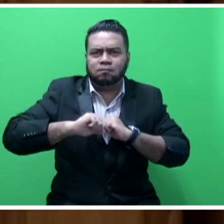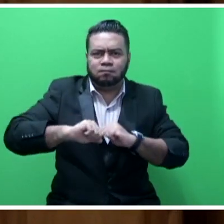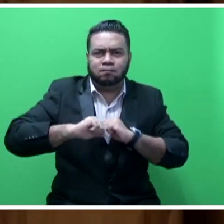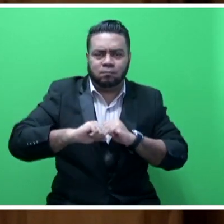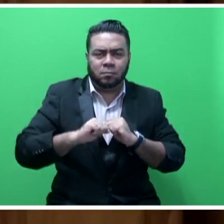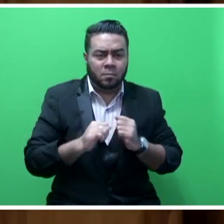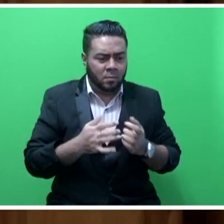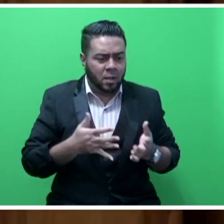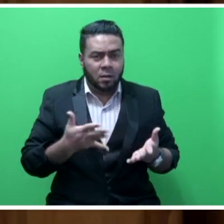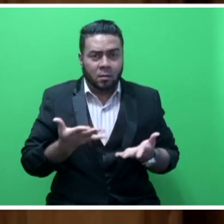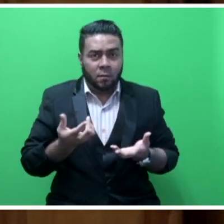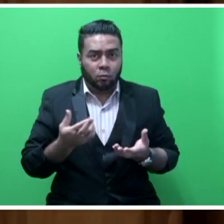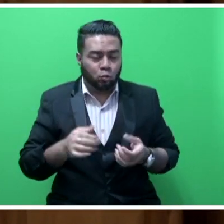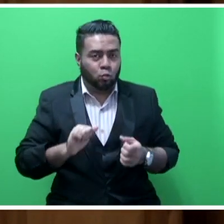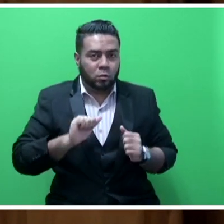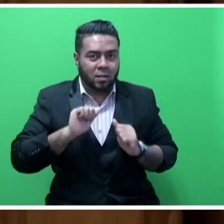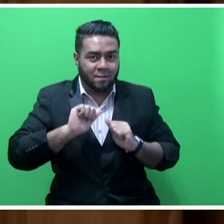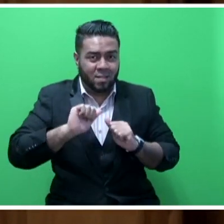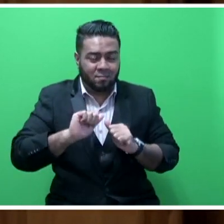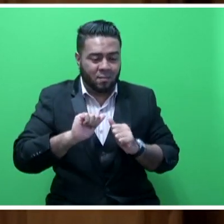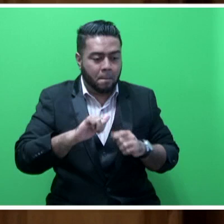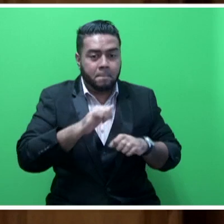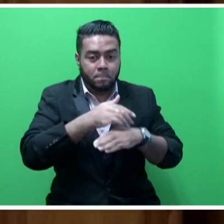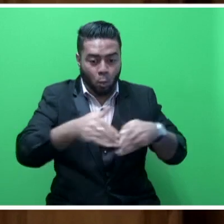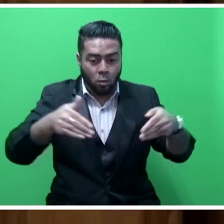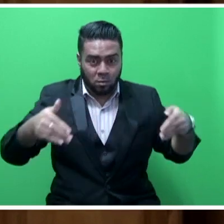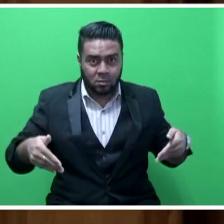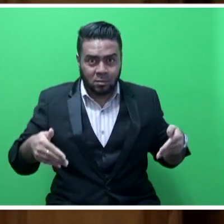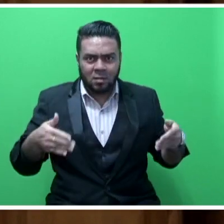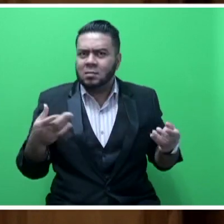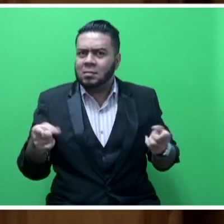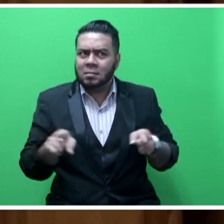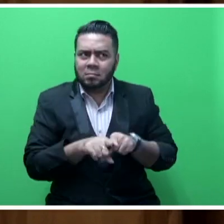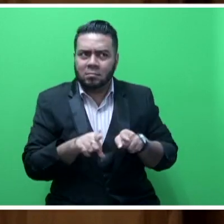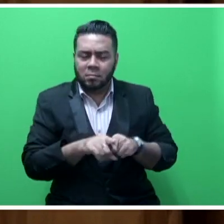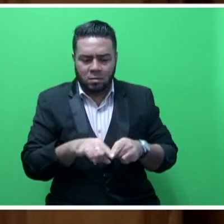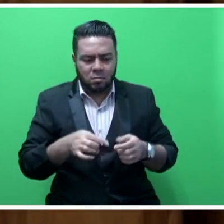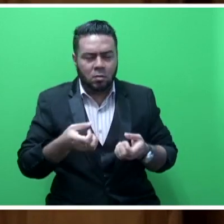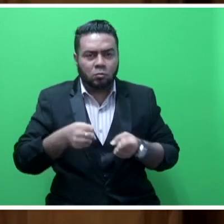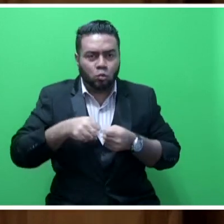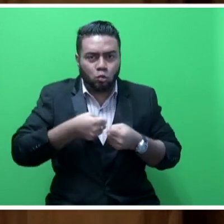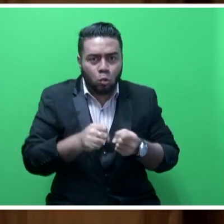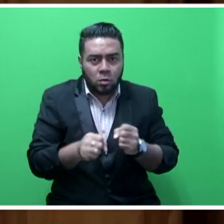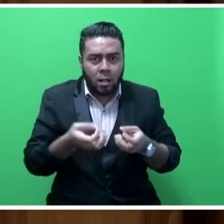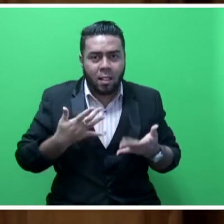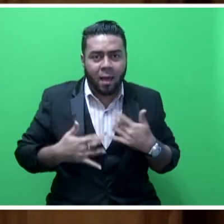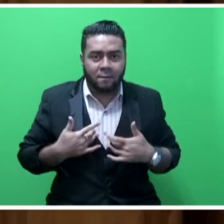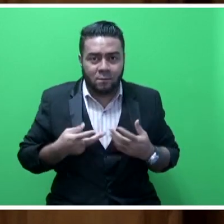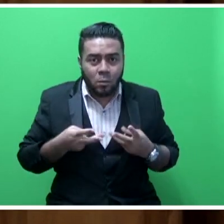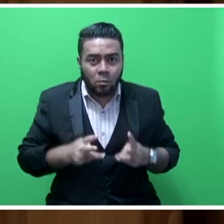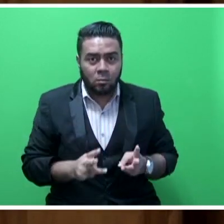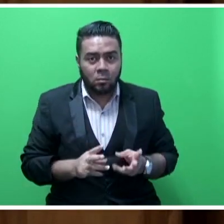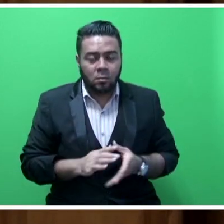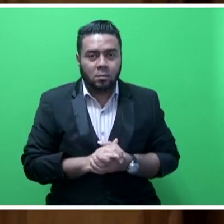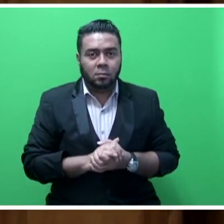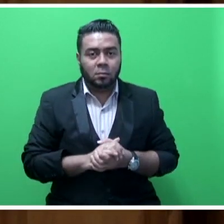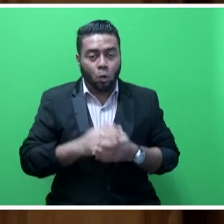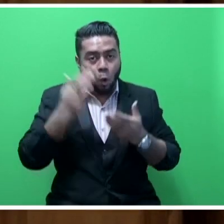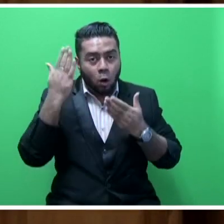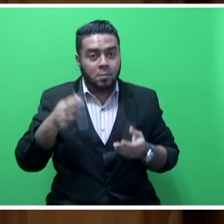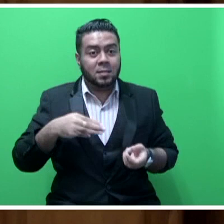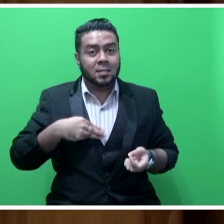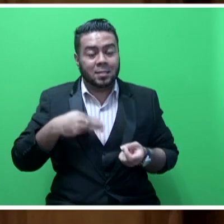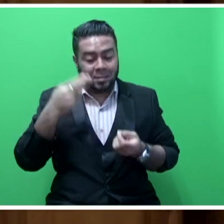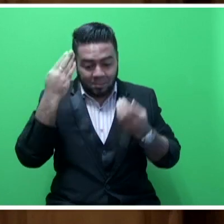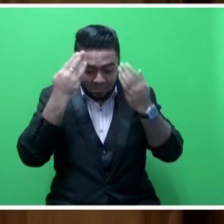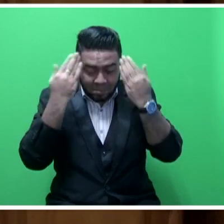contain the virus from further entering our social fabric and affect our lives. Honourable Speaker, sir,